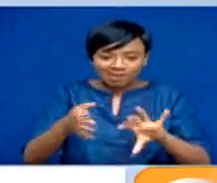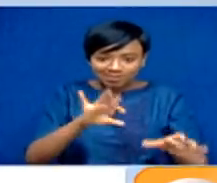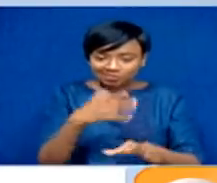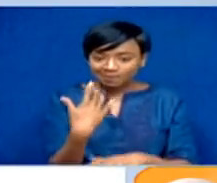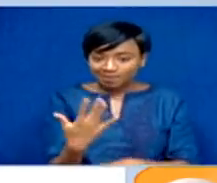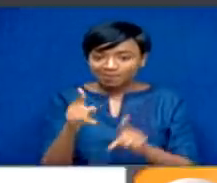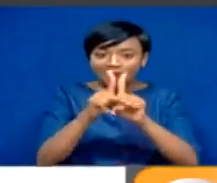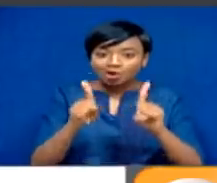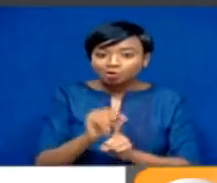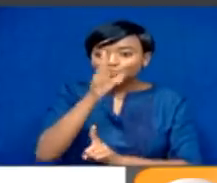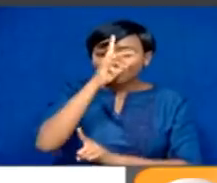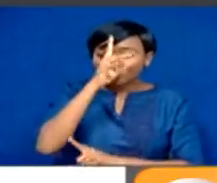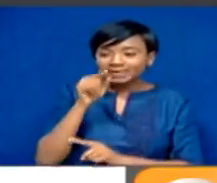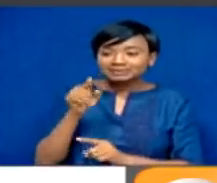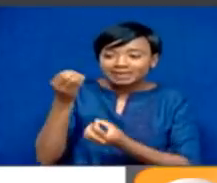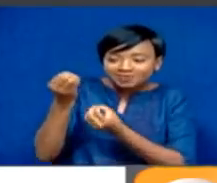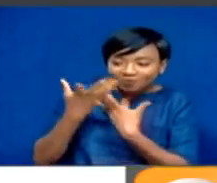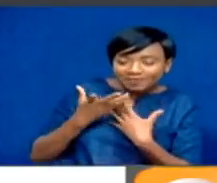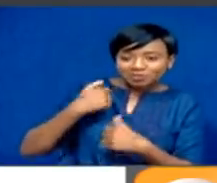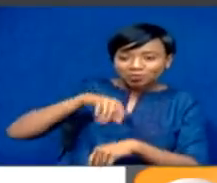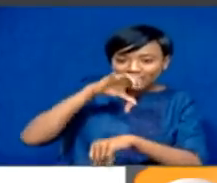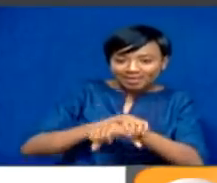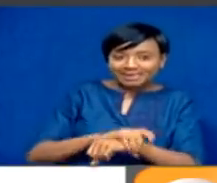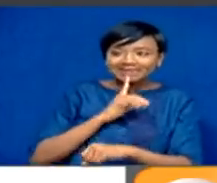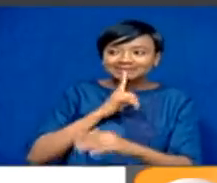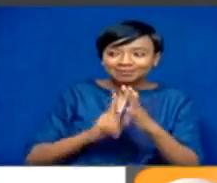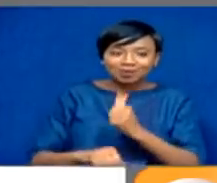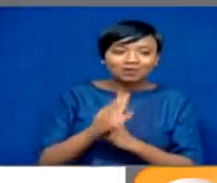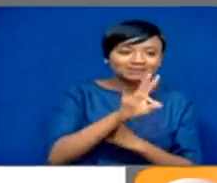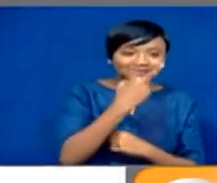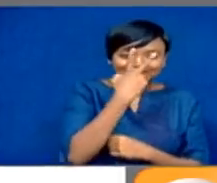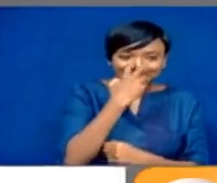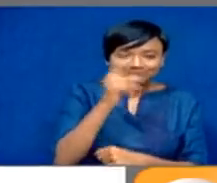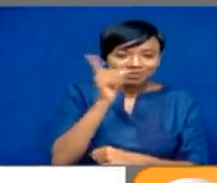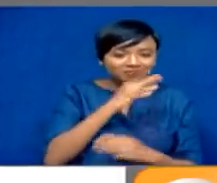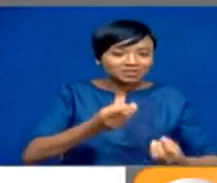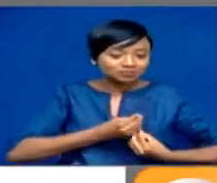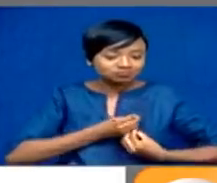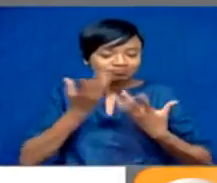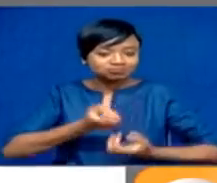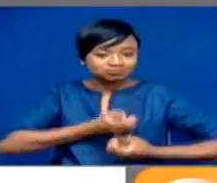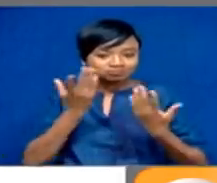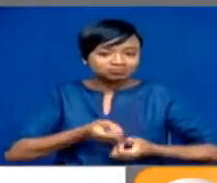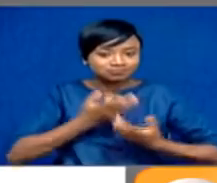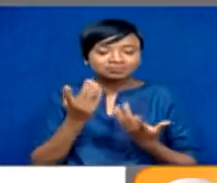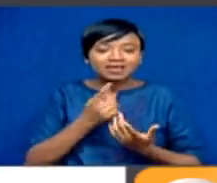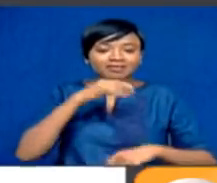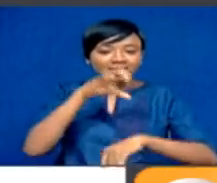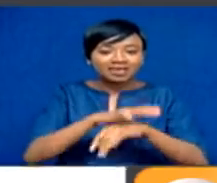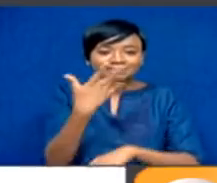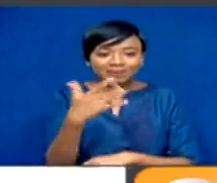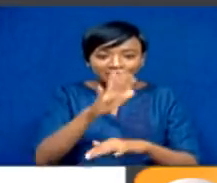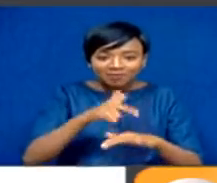close to investigations have intimated to Citizen TV that suspects have confessed to have obtained the papers in Nandi